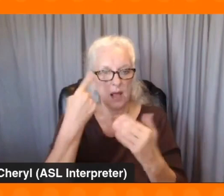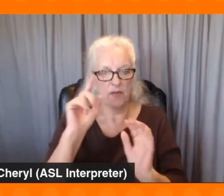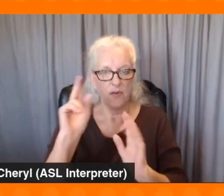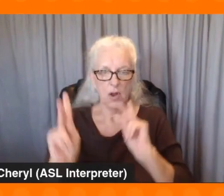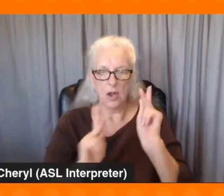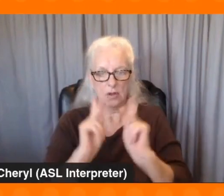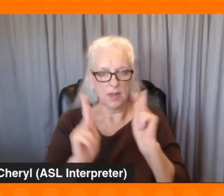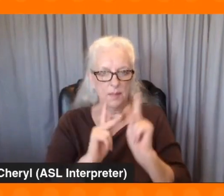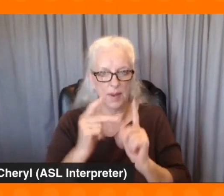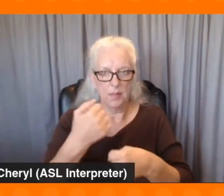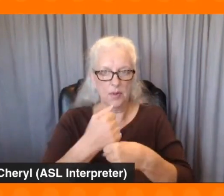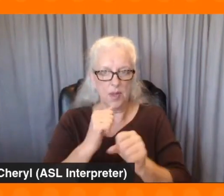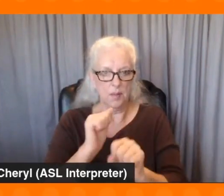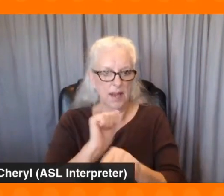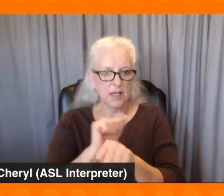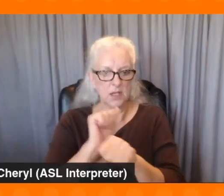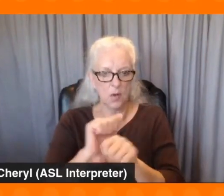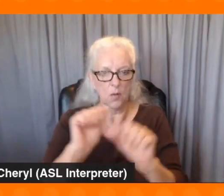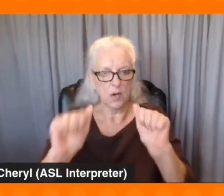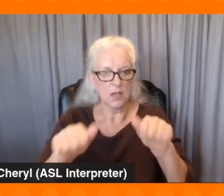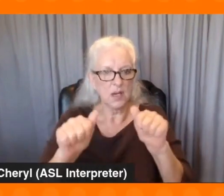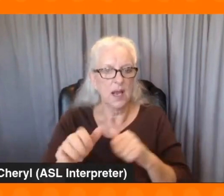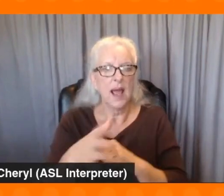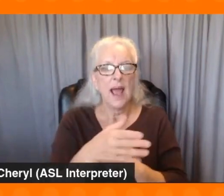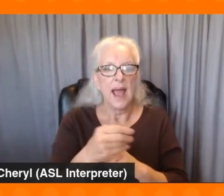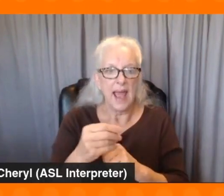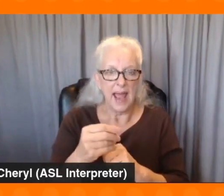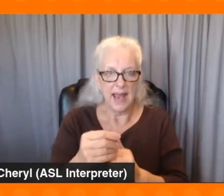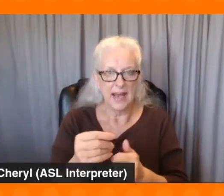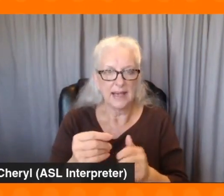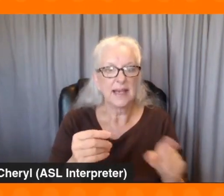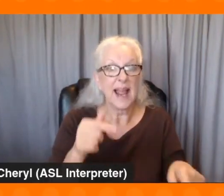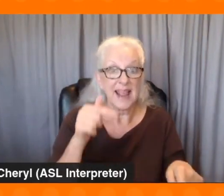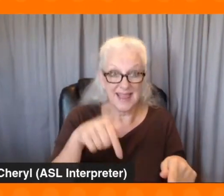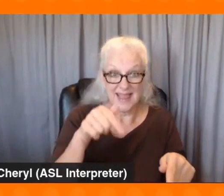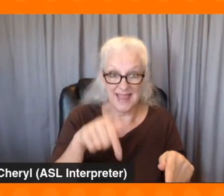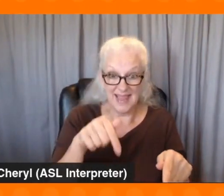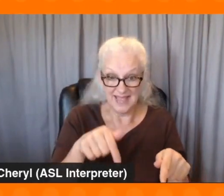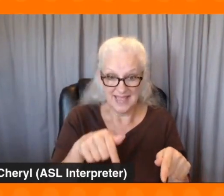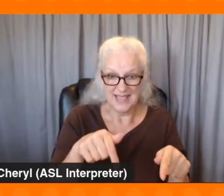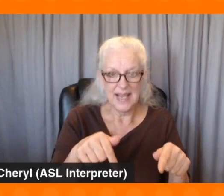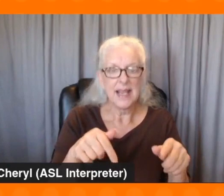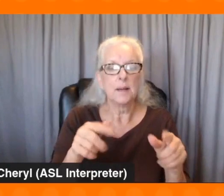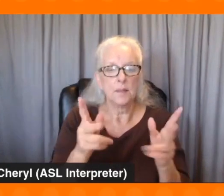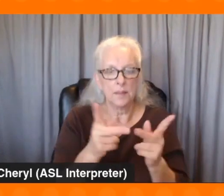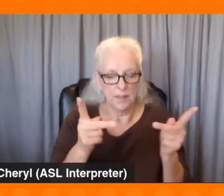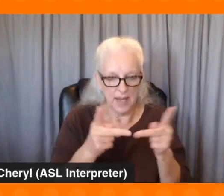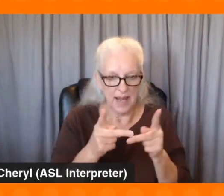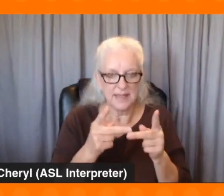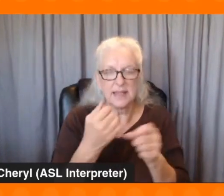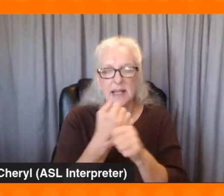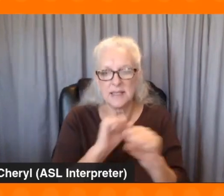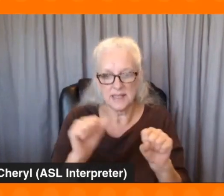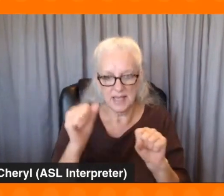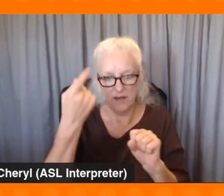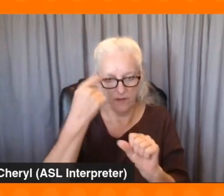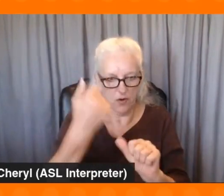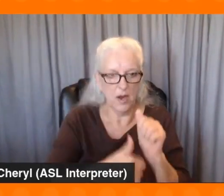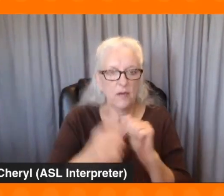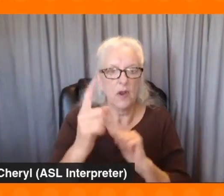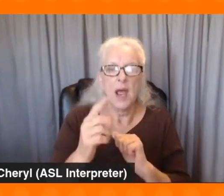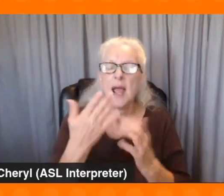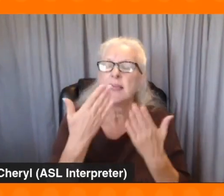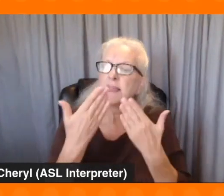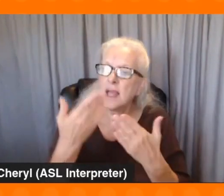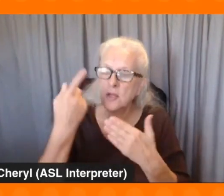those who make our work possible and keep Scratch and ScratchJr free and safe for everyone. Thank you to our amazing network of